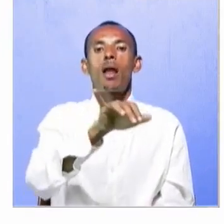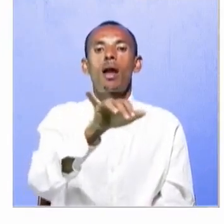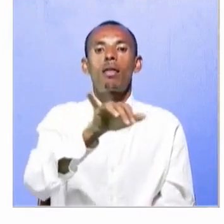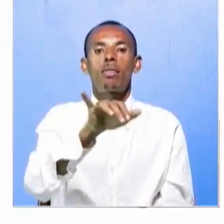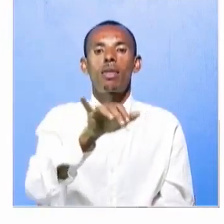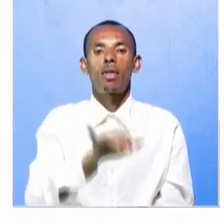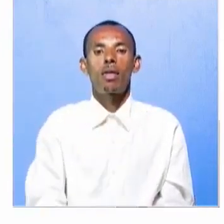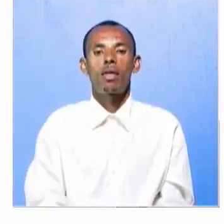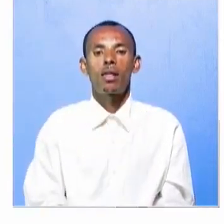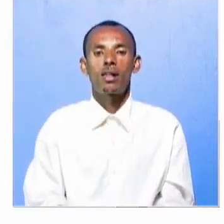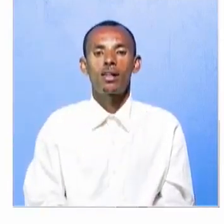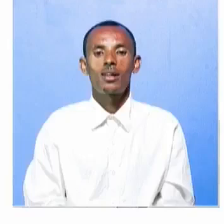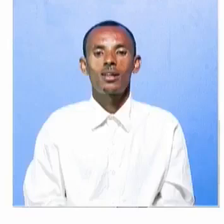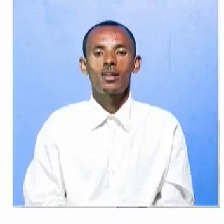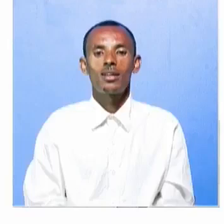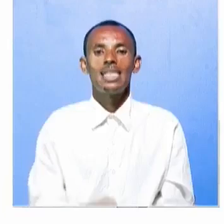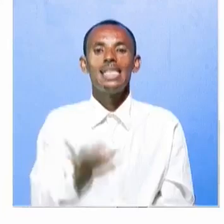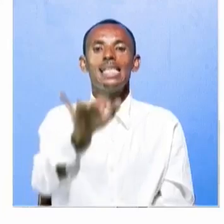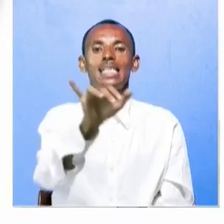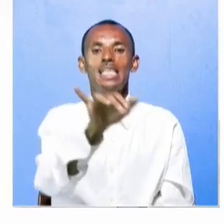similarity